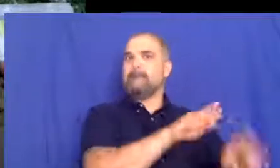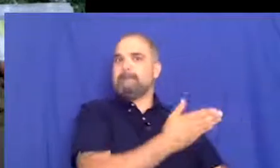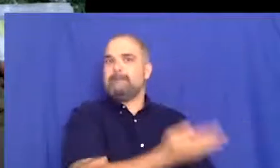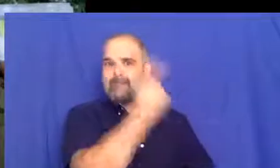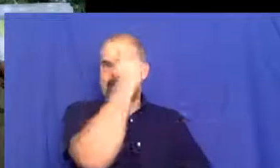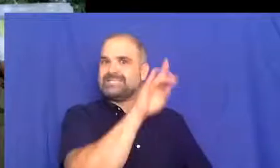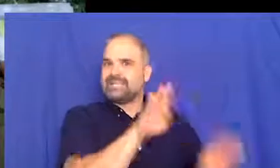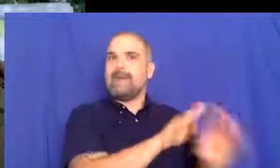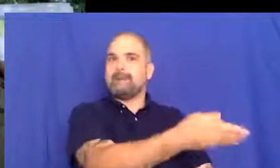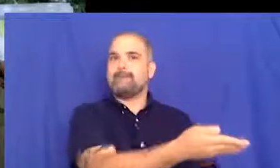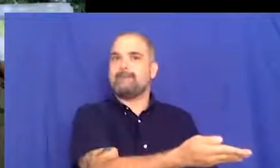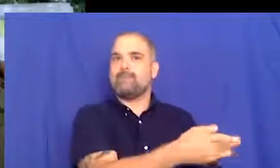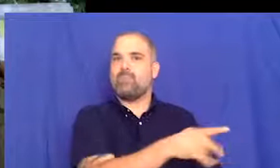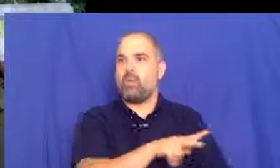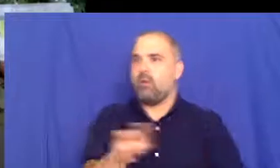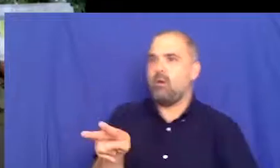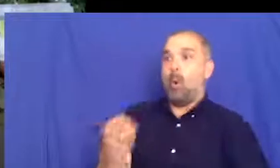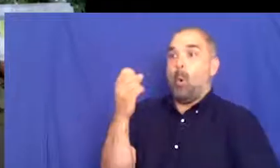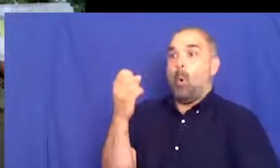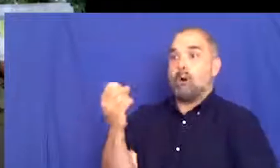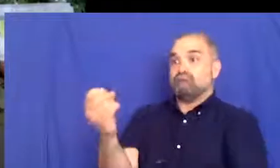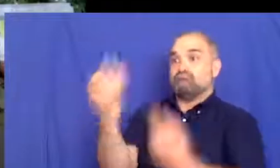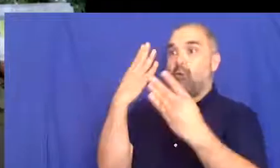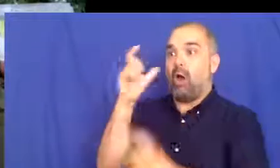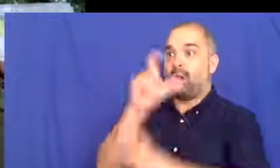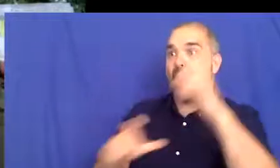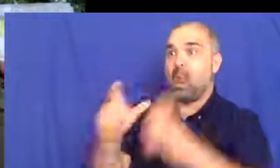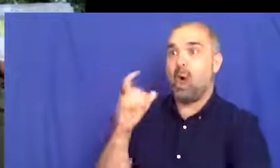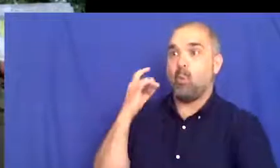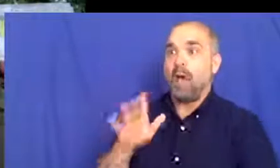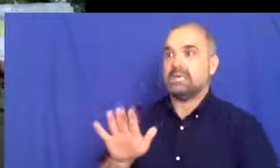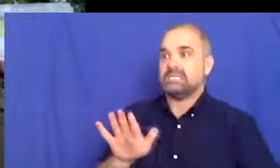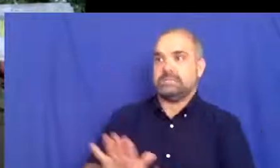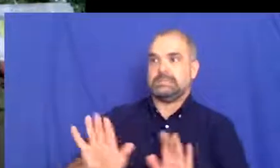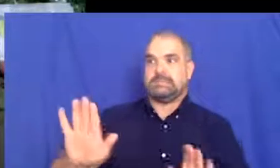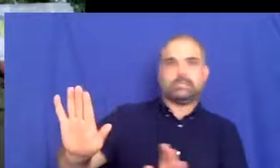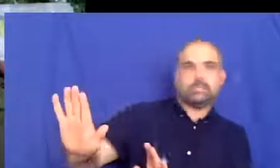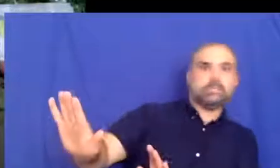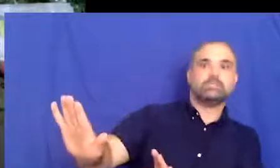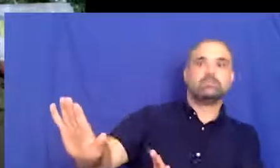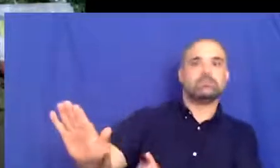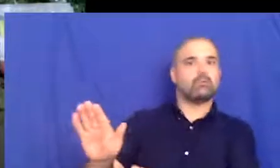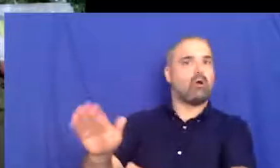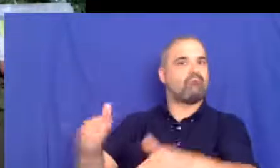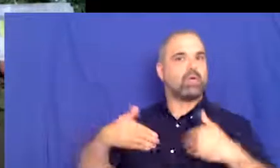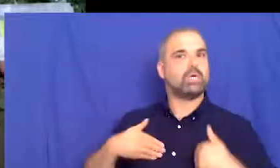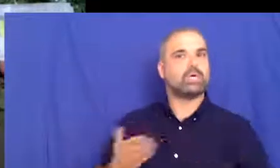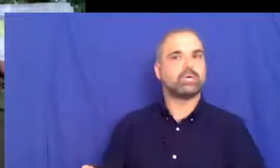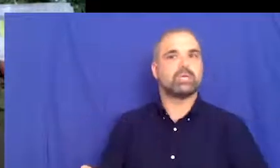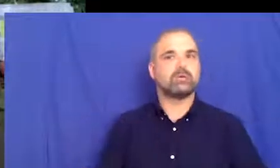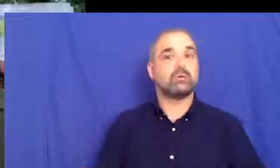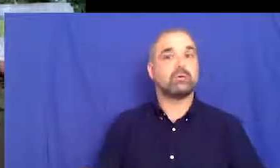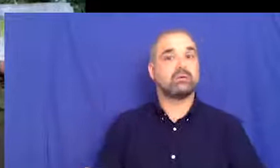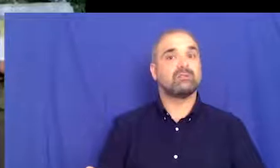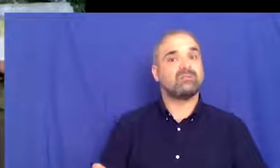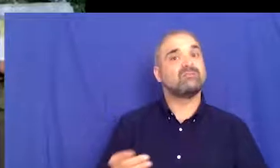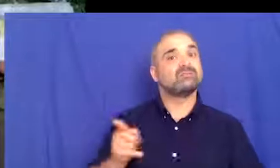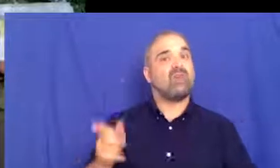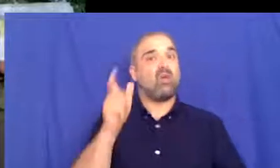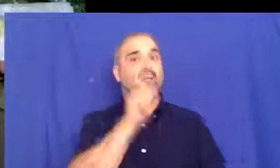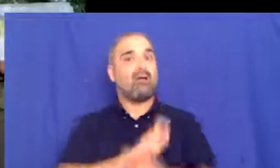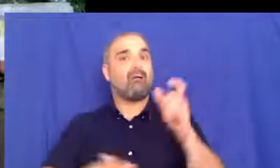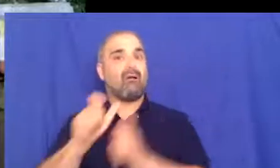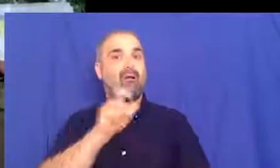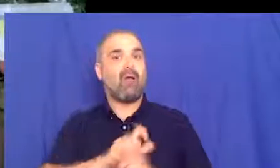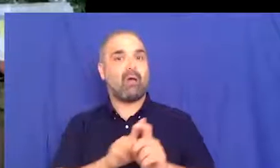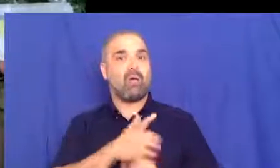danger as well. So the skunk's good defence they do have is their colour. So they don't actually need to blend into their environment. They actually